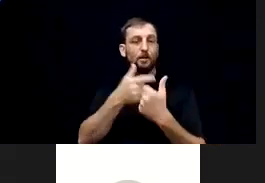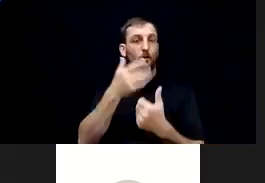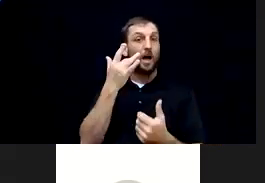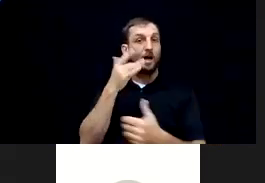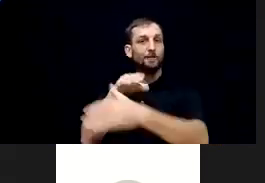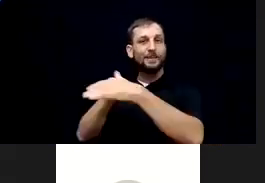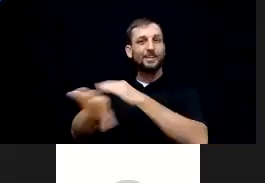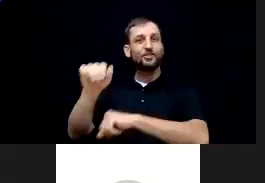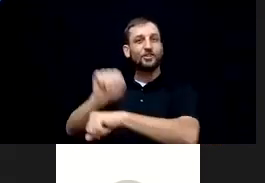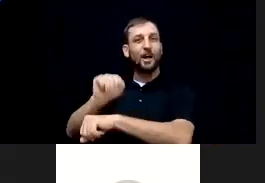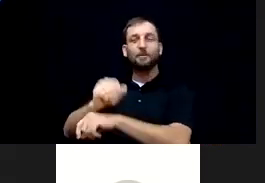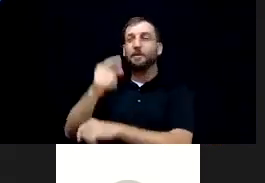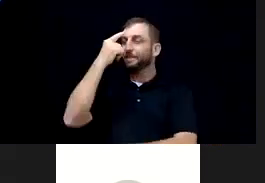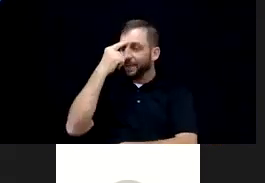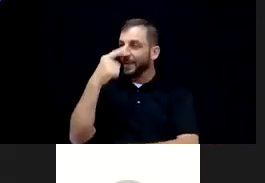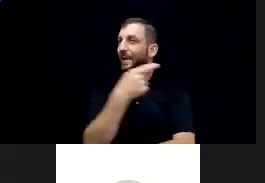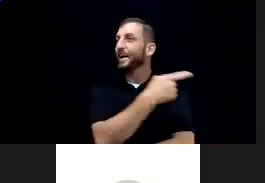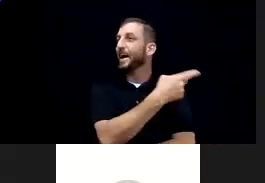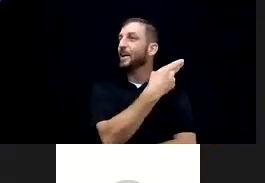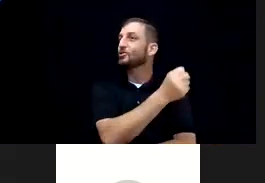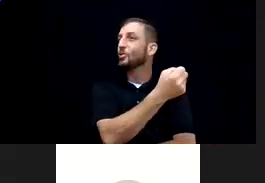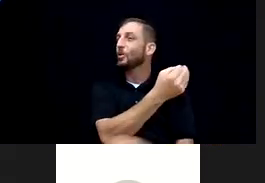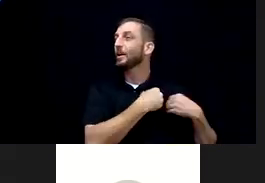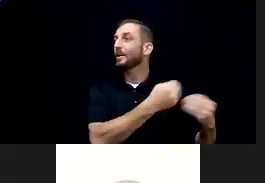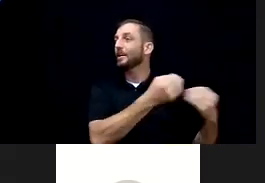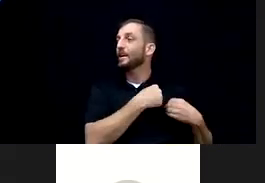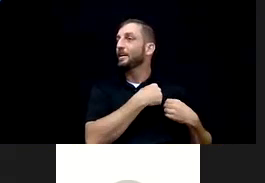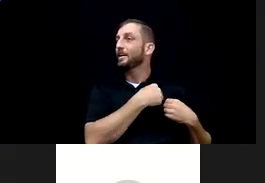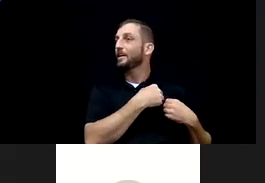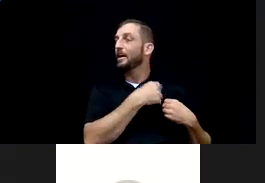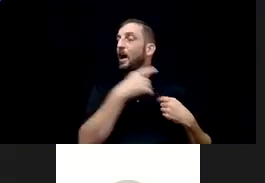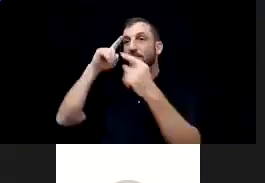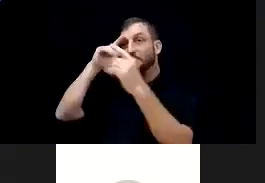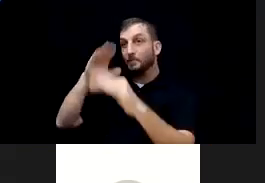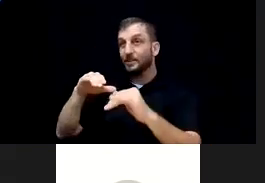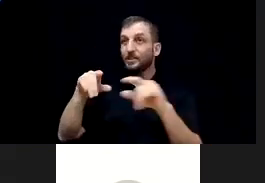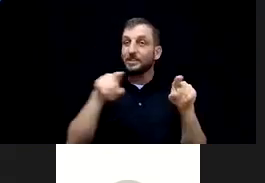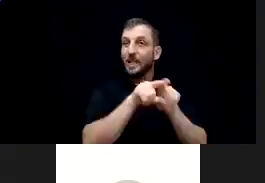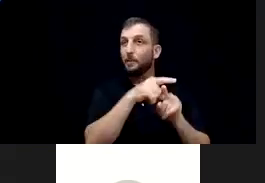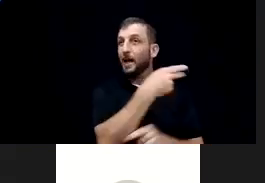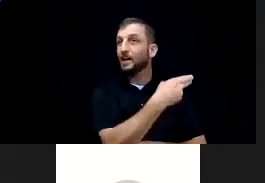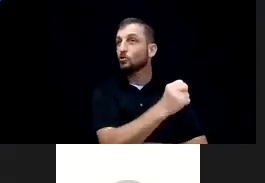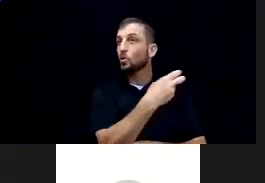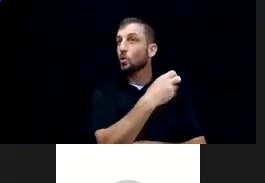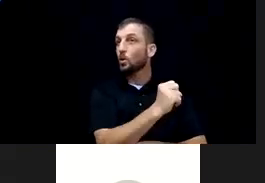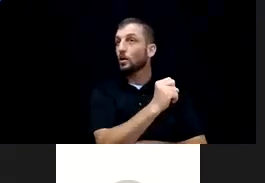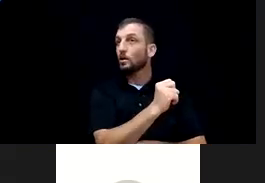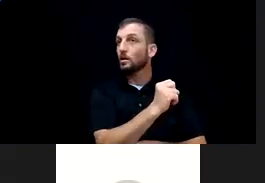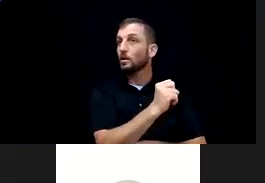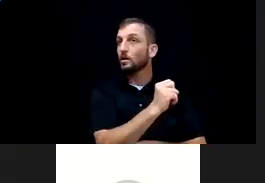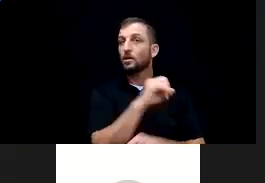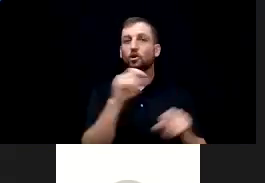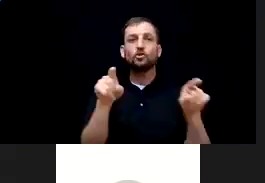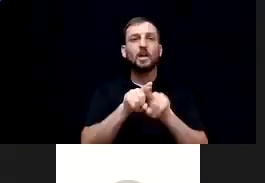going to have the same services they had in high school or the same expectations. And just like every other typical